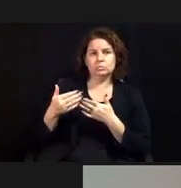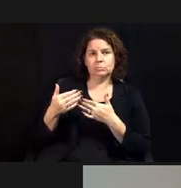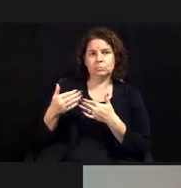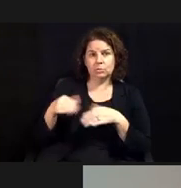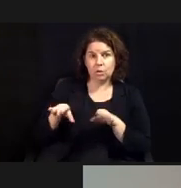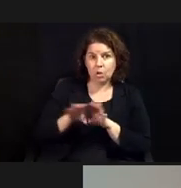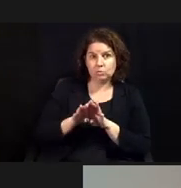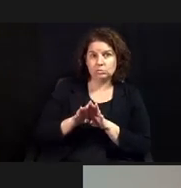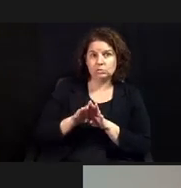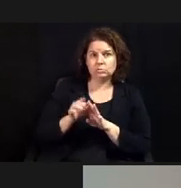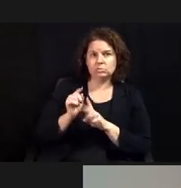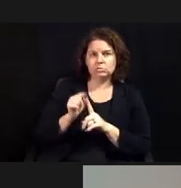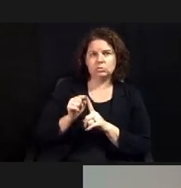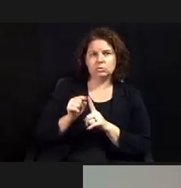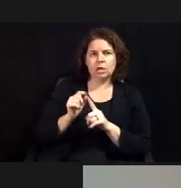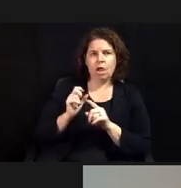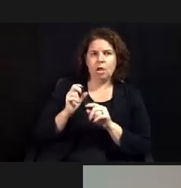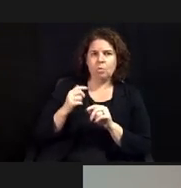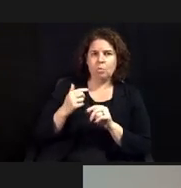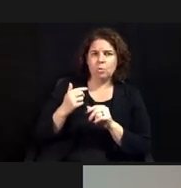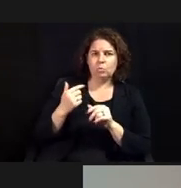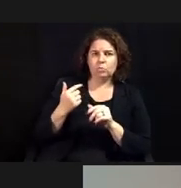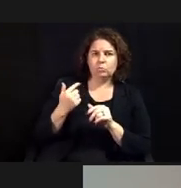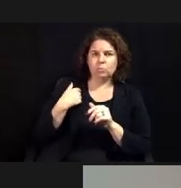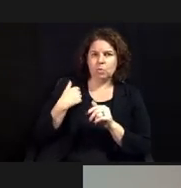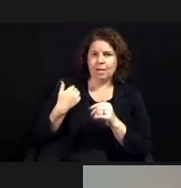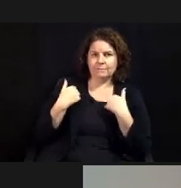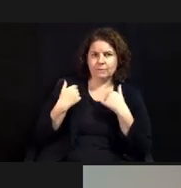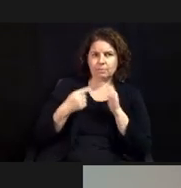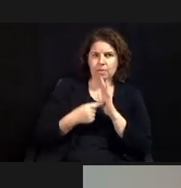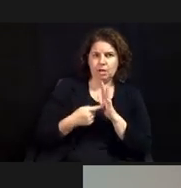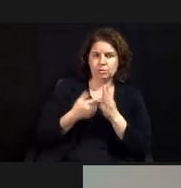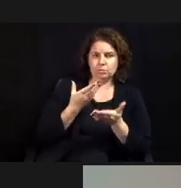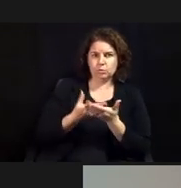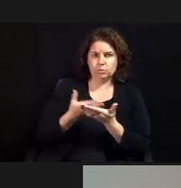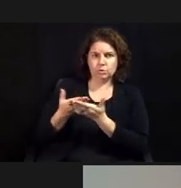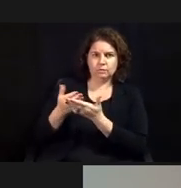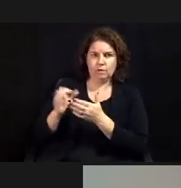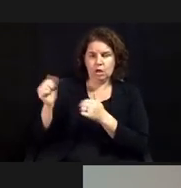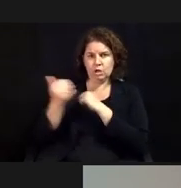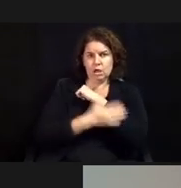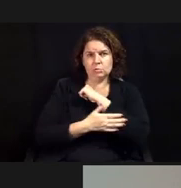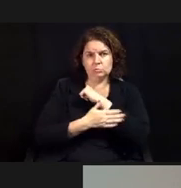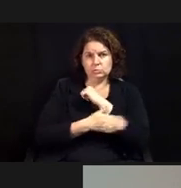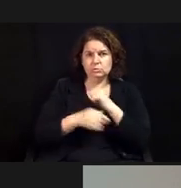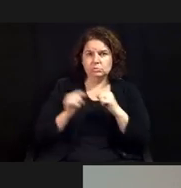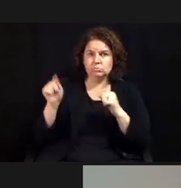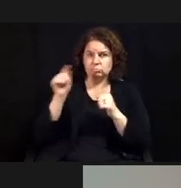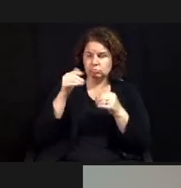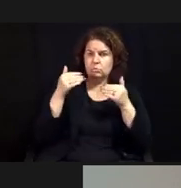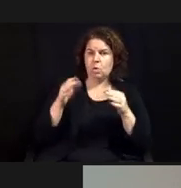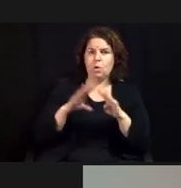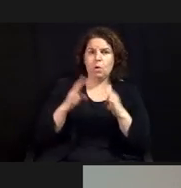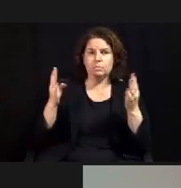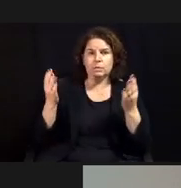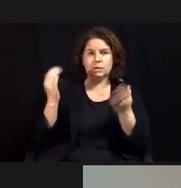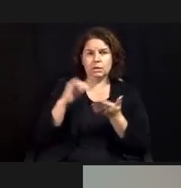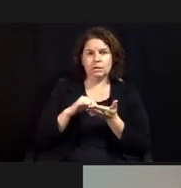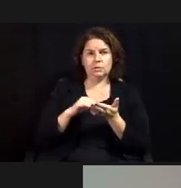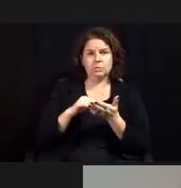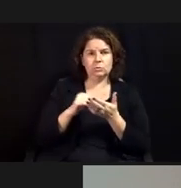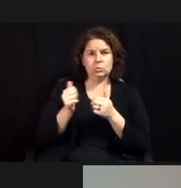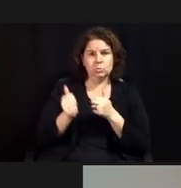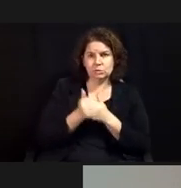models that are being used in other countries to reopen schools and mitigate the risks that may be associated with